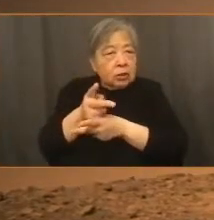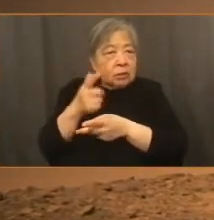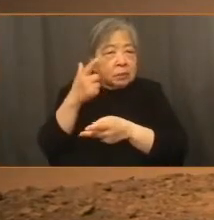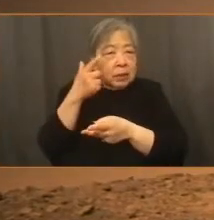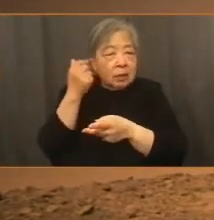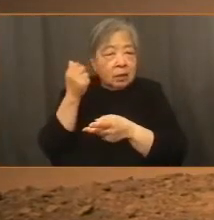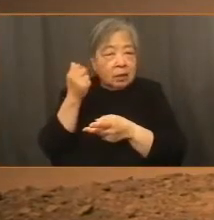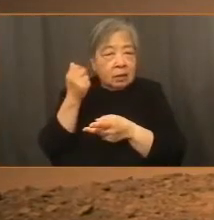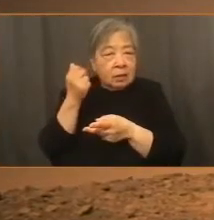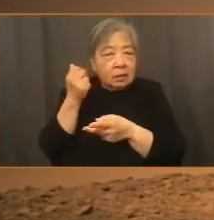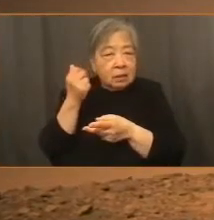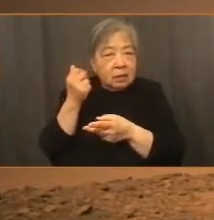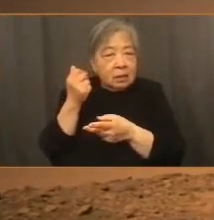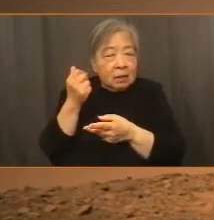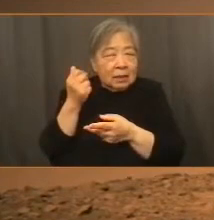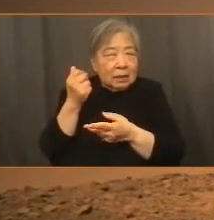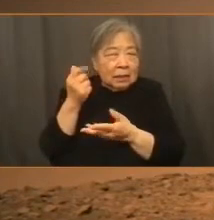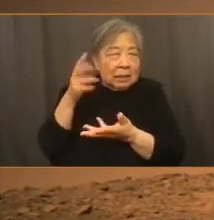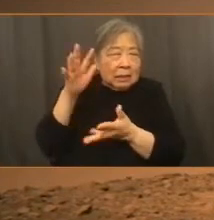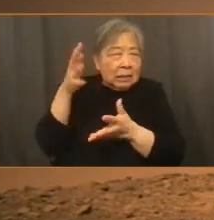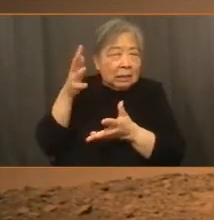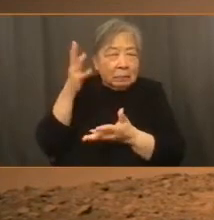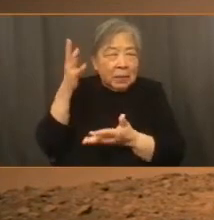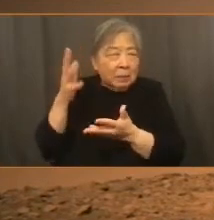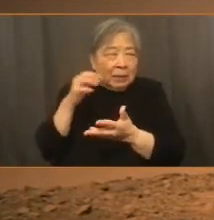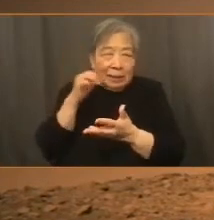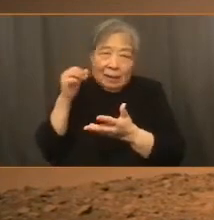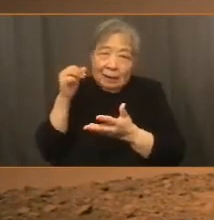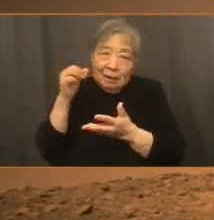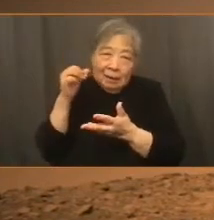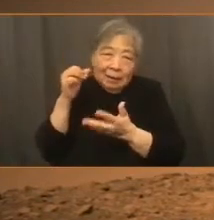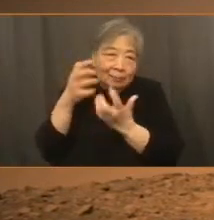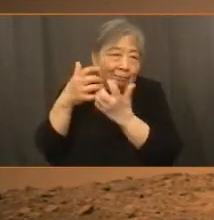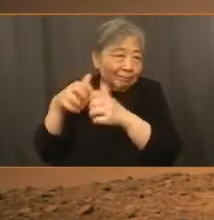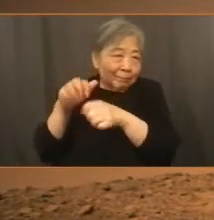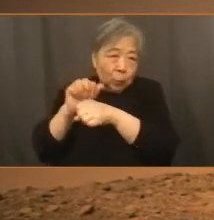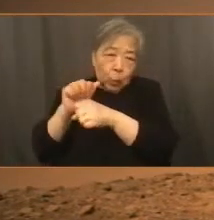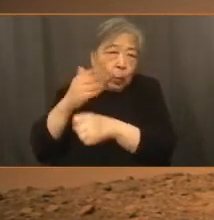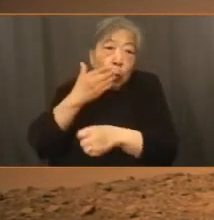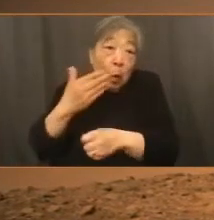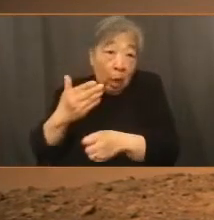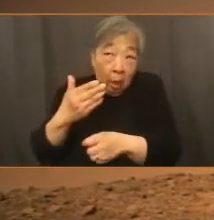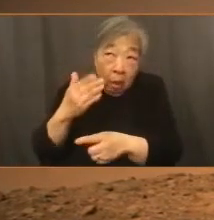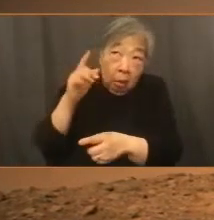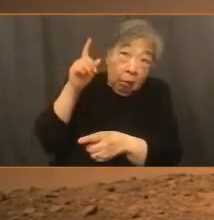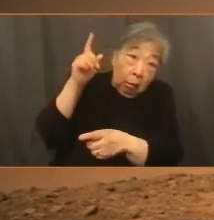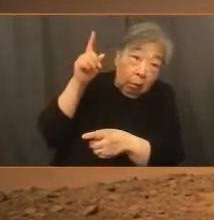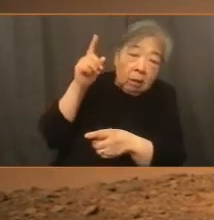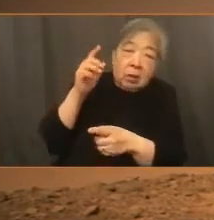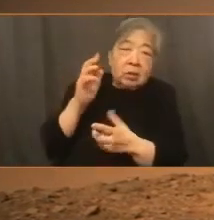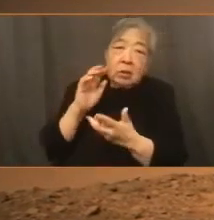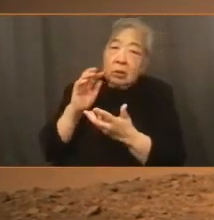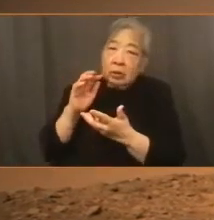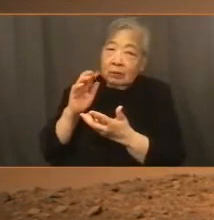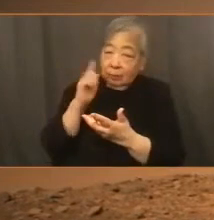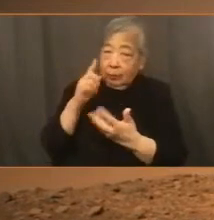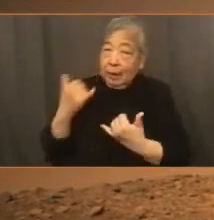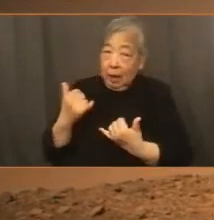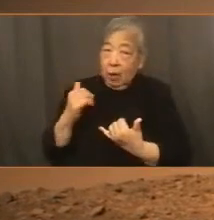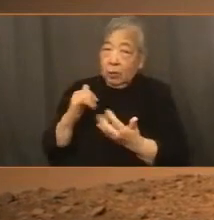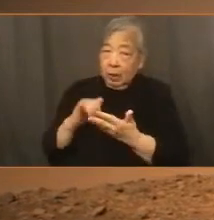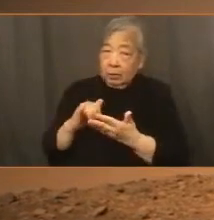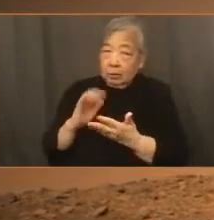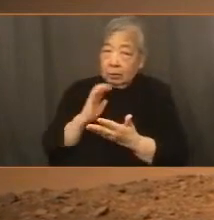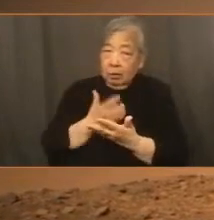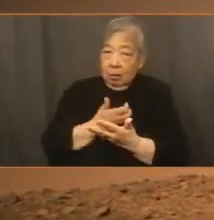things might not work well at that altitude. So that's kind of our limit at the moment.